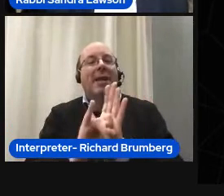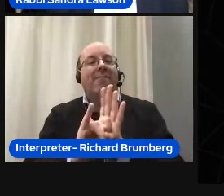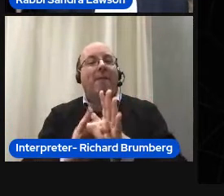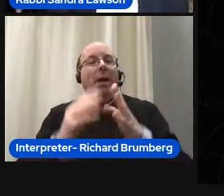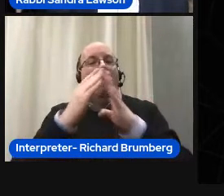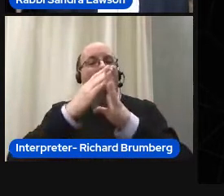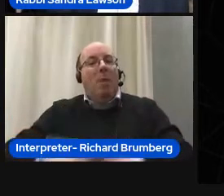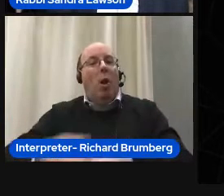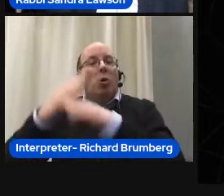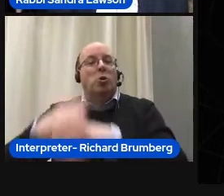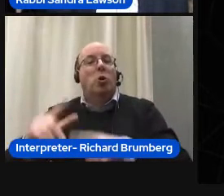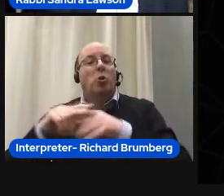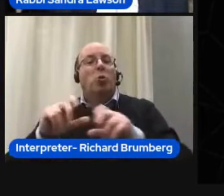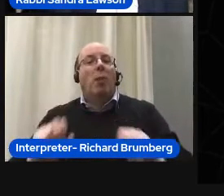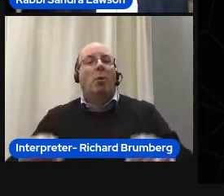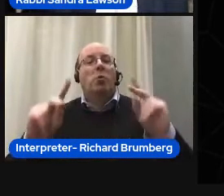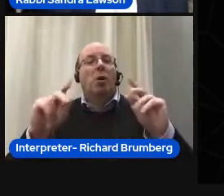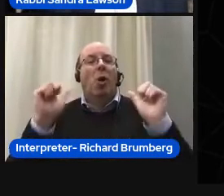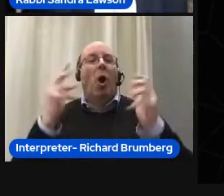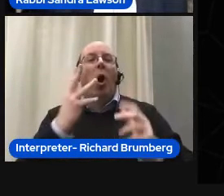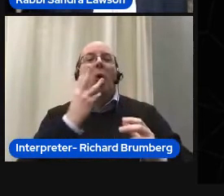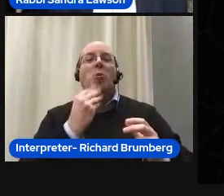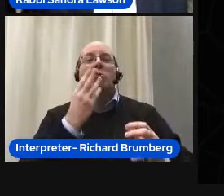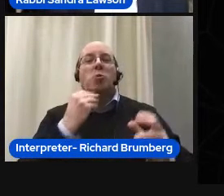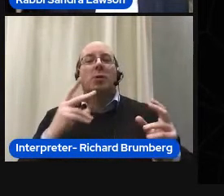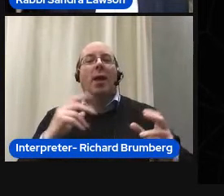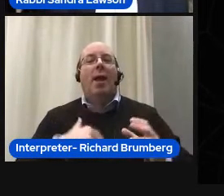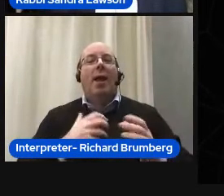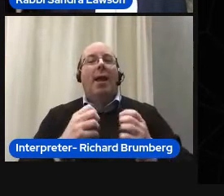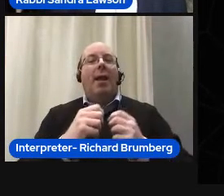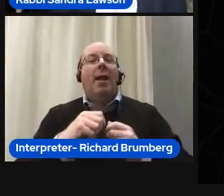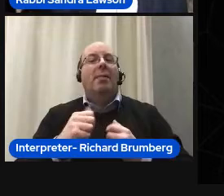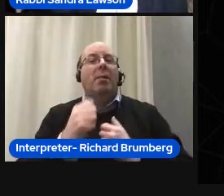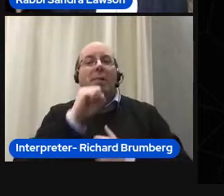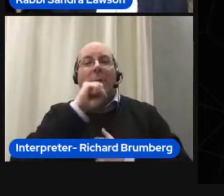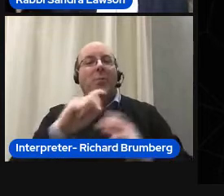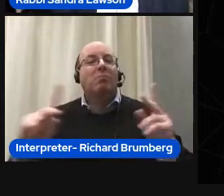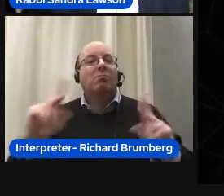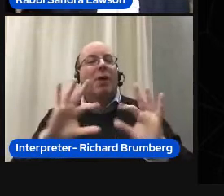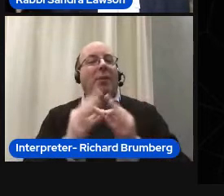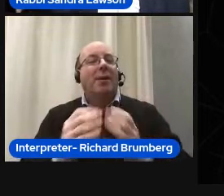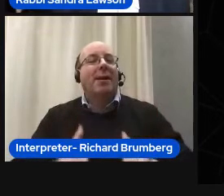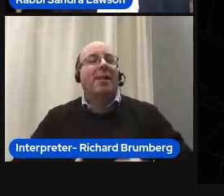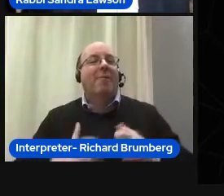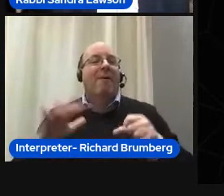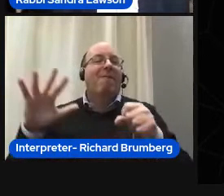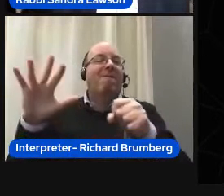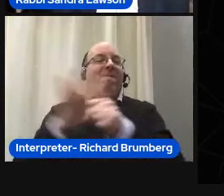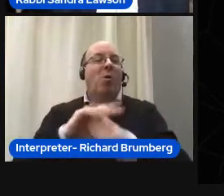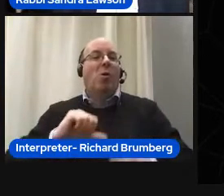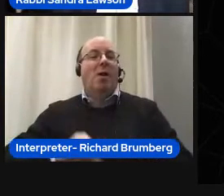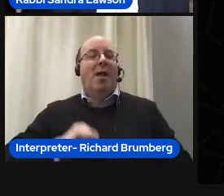barriers to opportunity so that all Jews and their loved ones can live a full and dignified life.